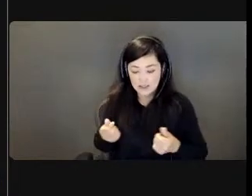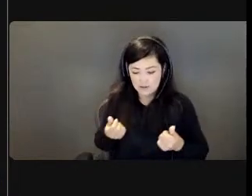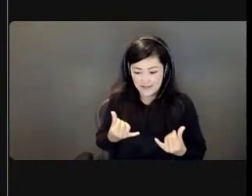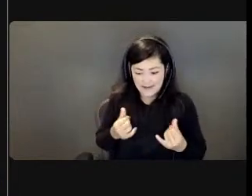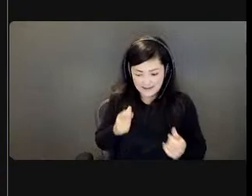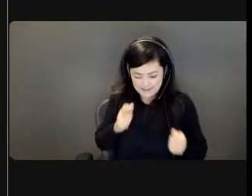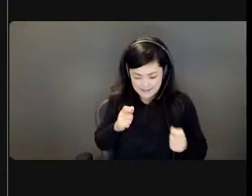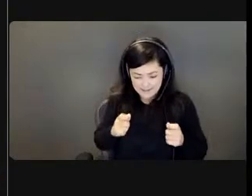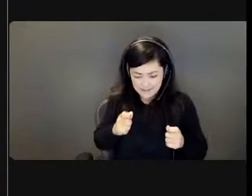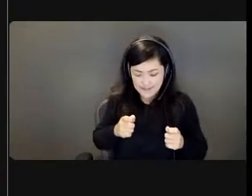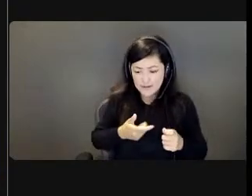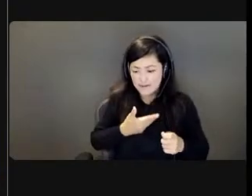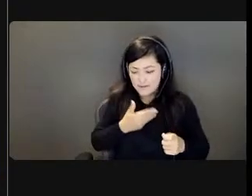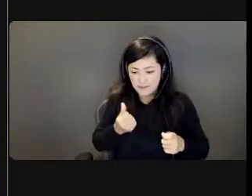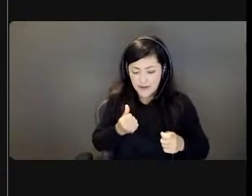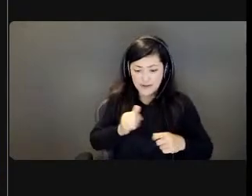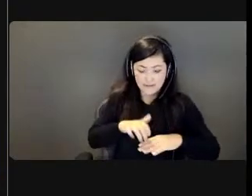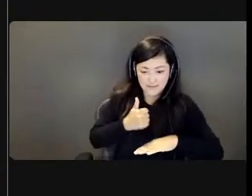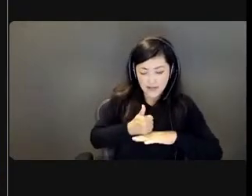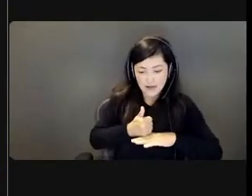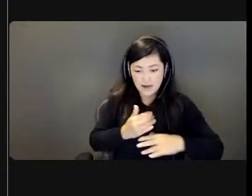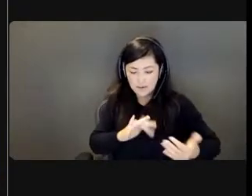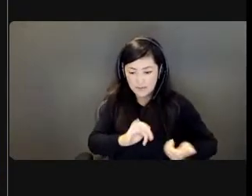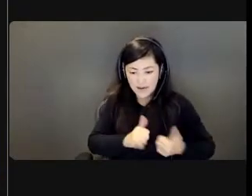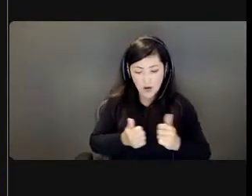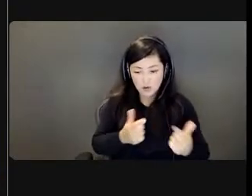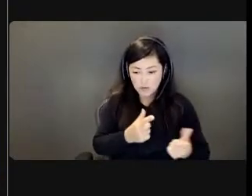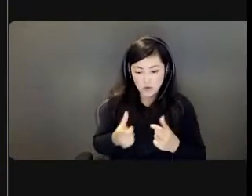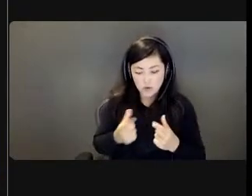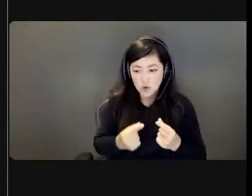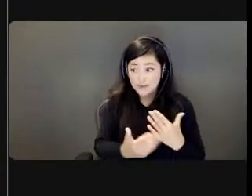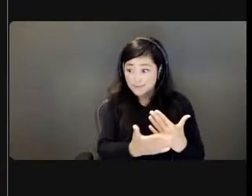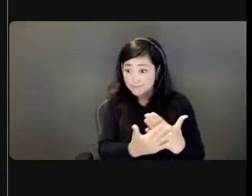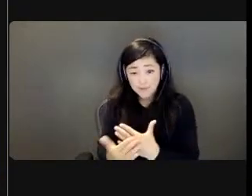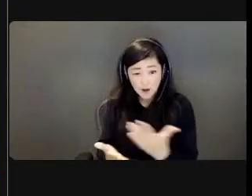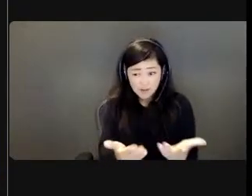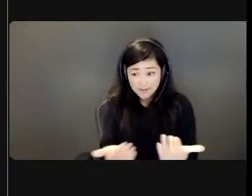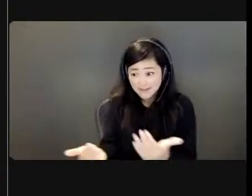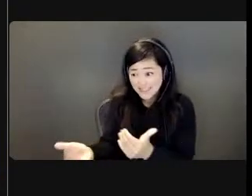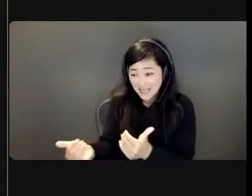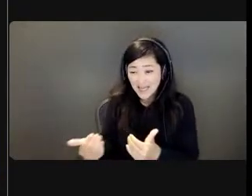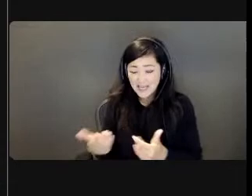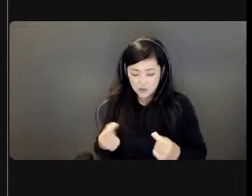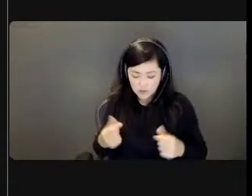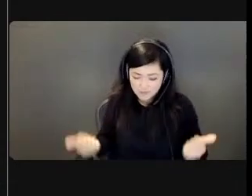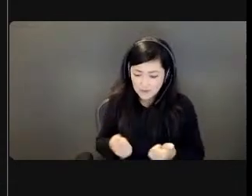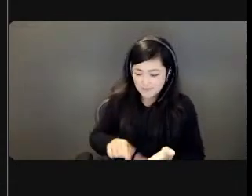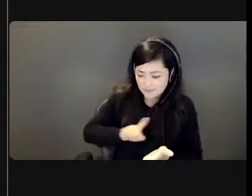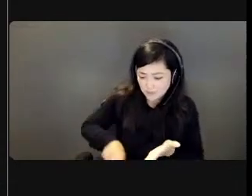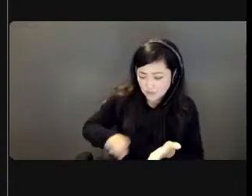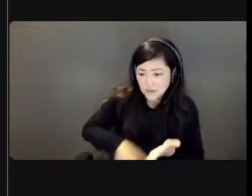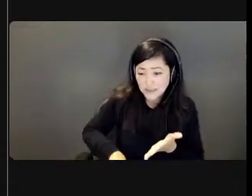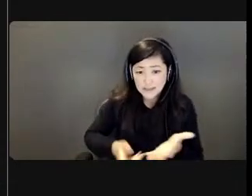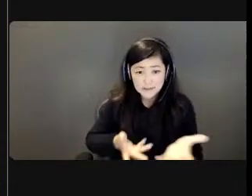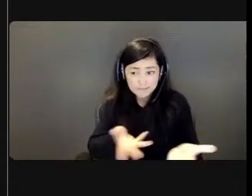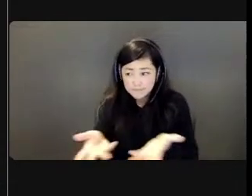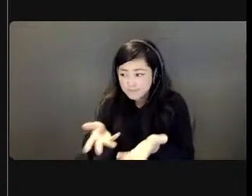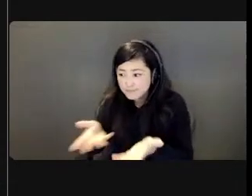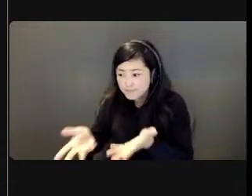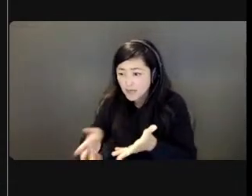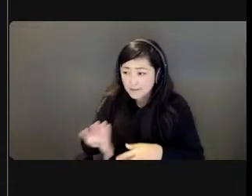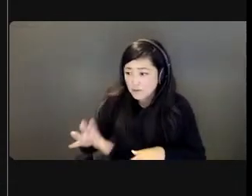these best practice standards based on consultation, significant research, talking to people who've